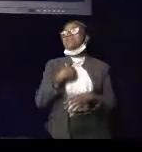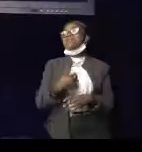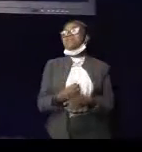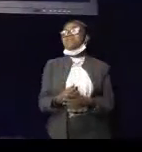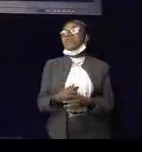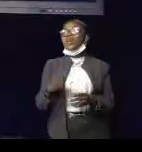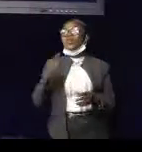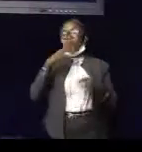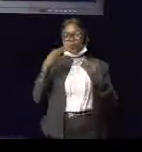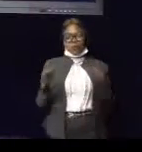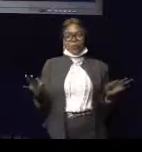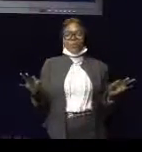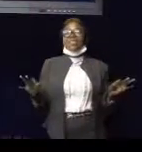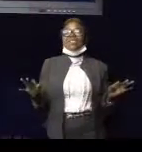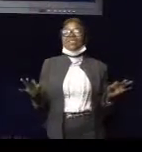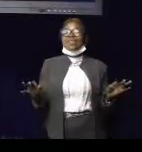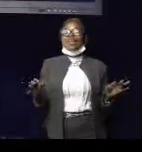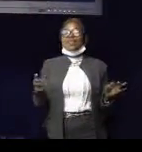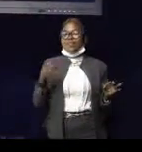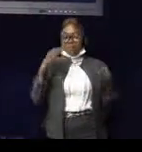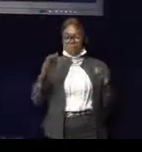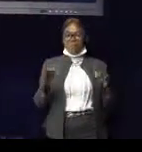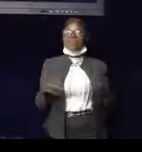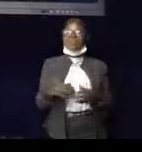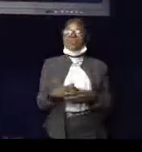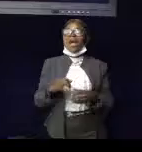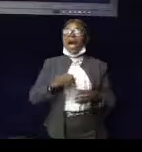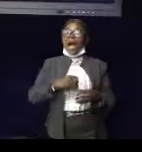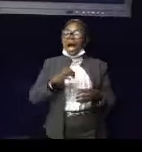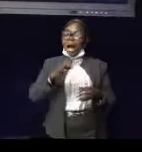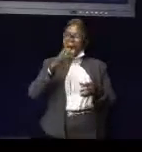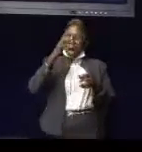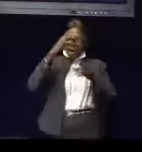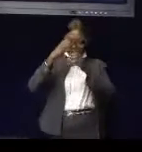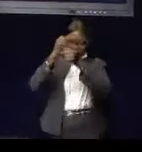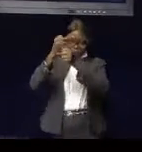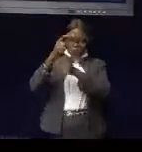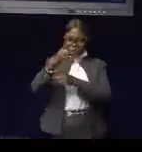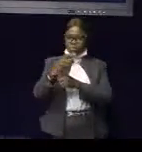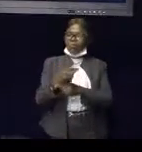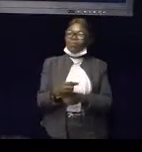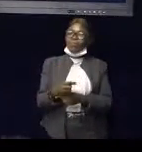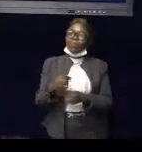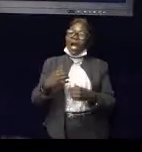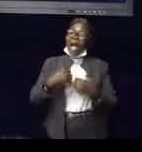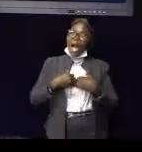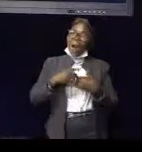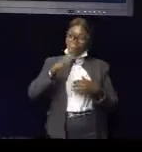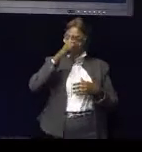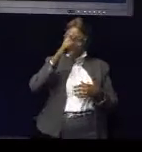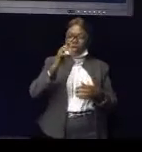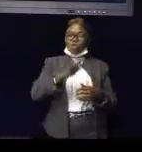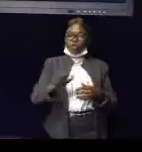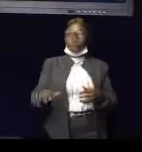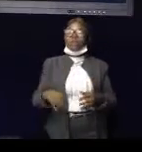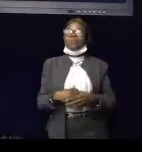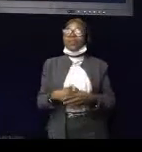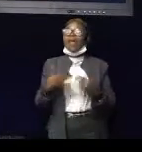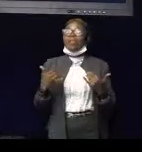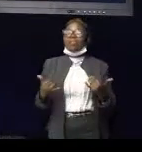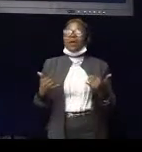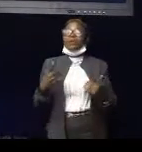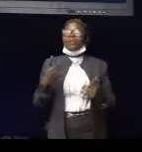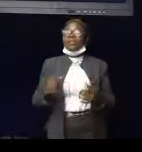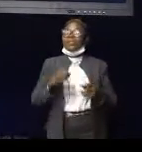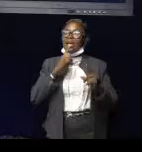Eyes on me. You finished writing the 5 answers. I trust you. I have brilliant